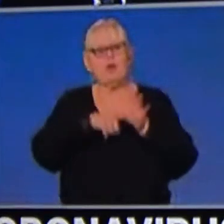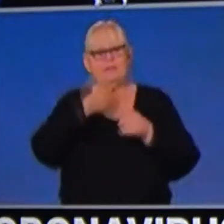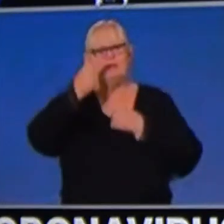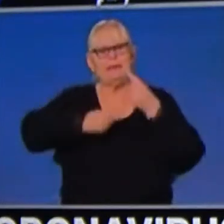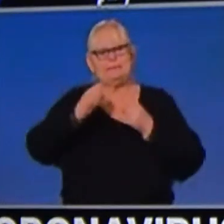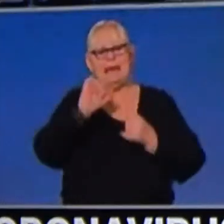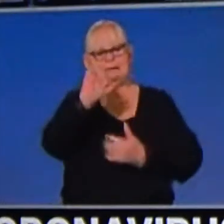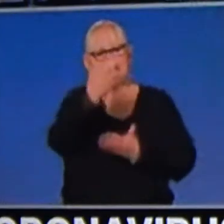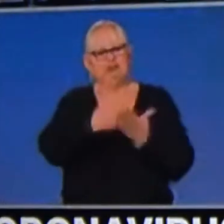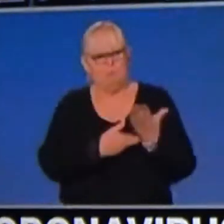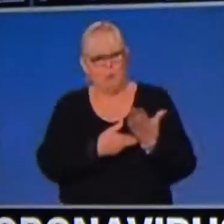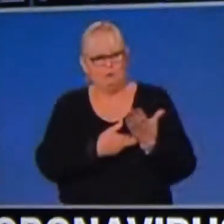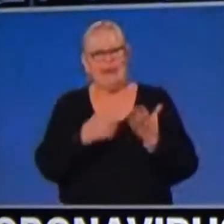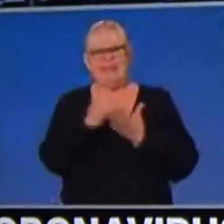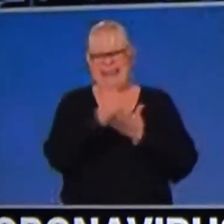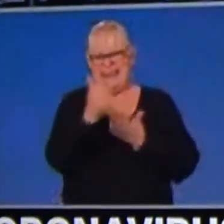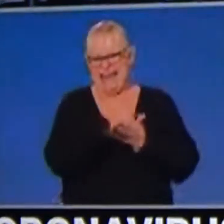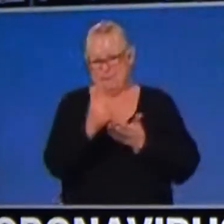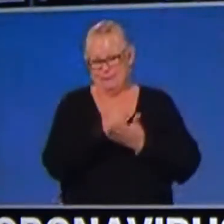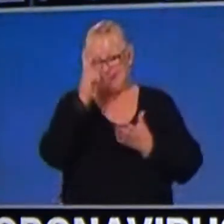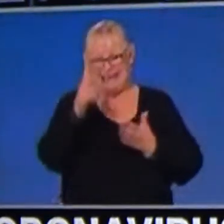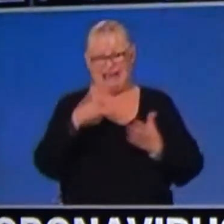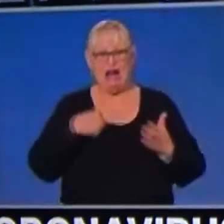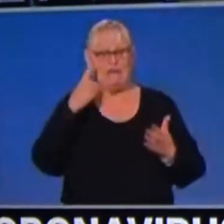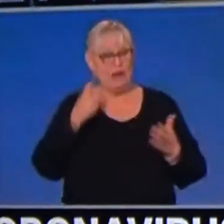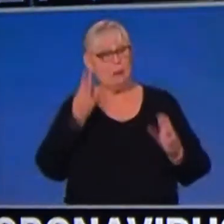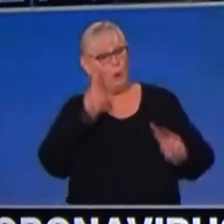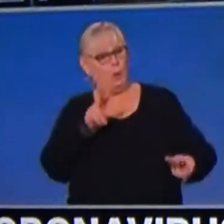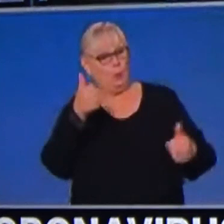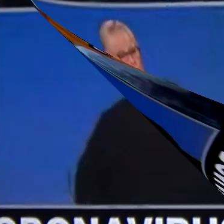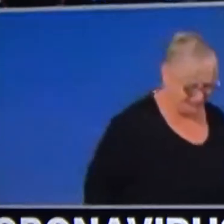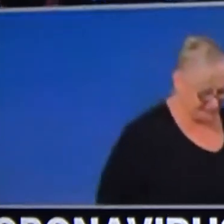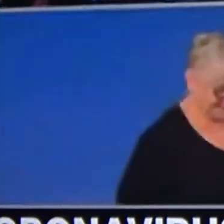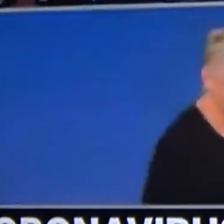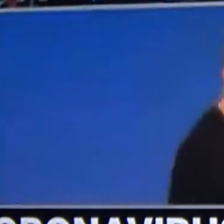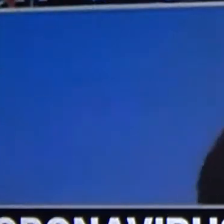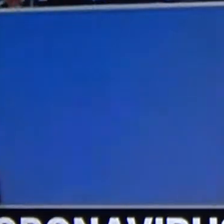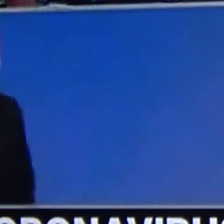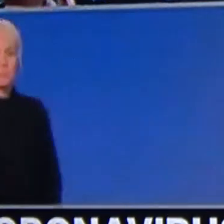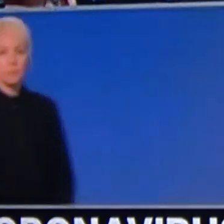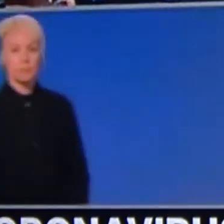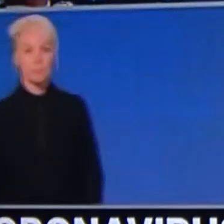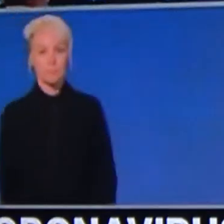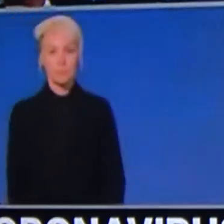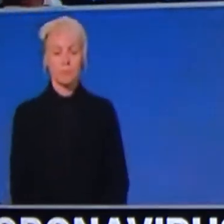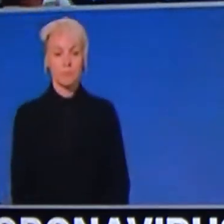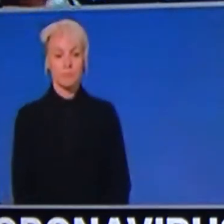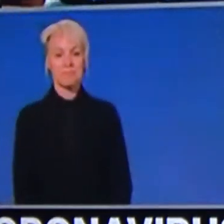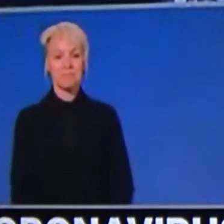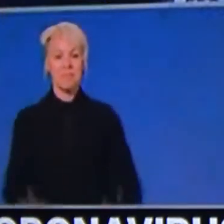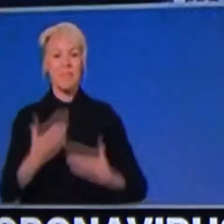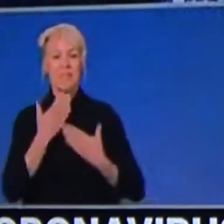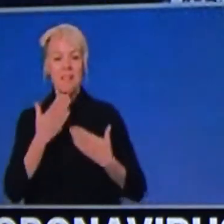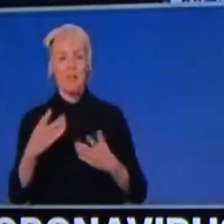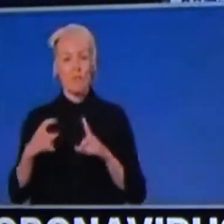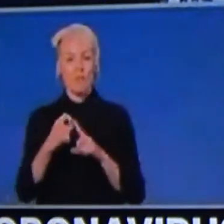his report and the numbers, which again, I find very encouraging. Thank you, Professor Murphy. Thanks. So today we have